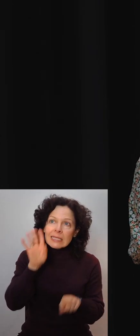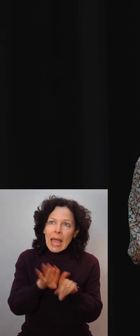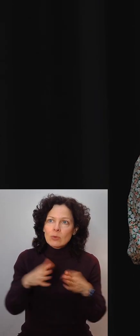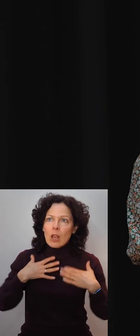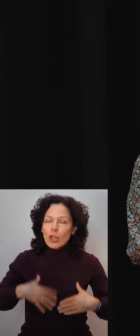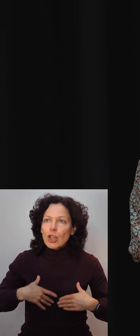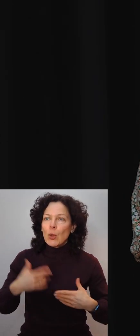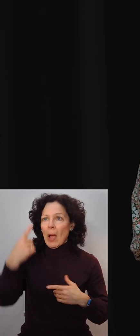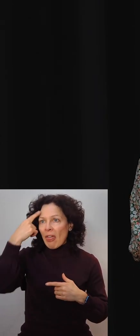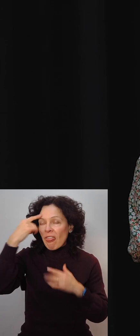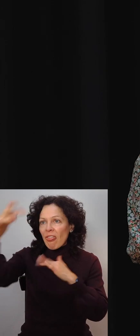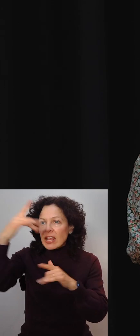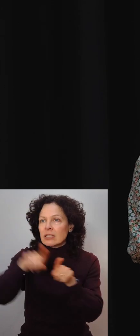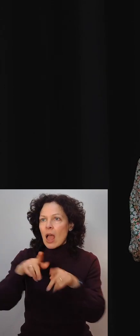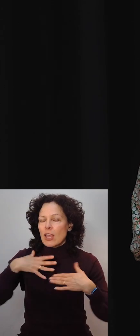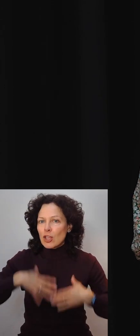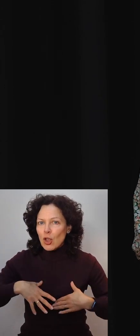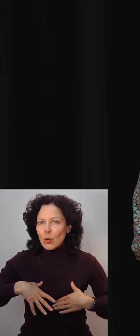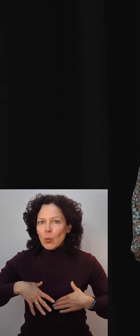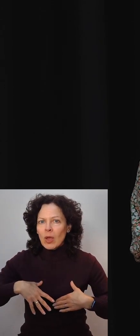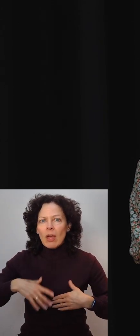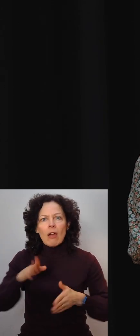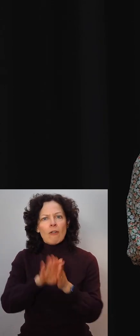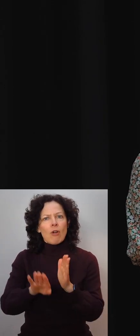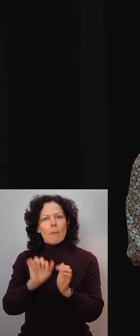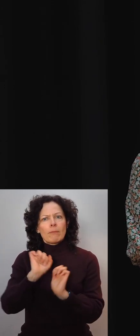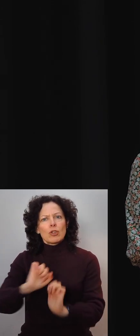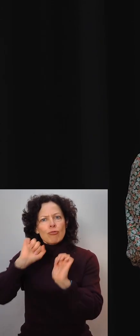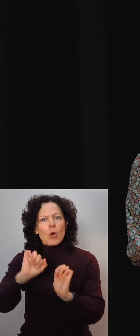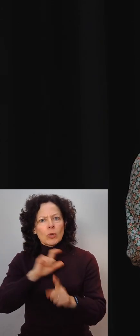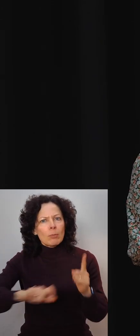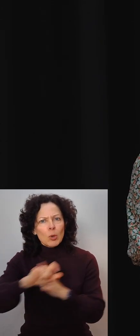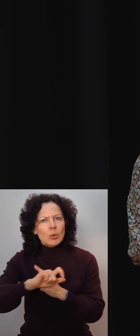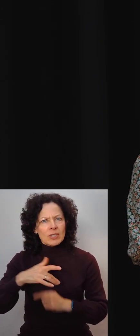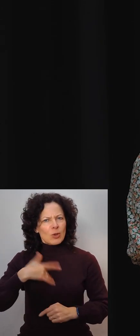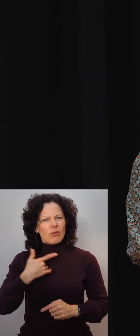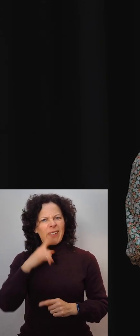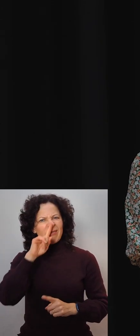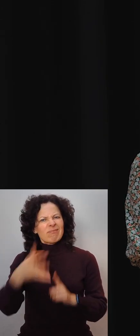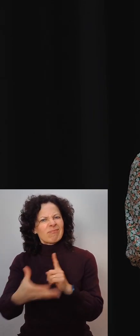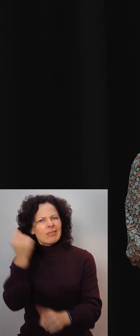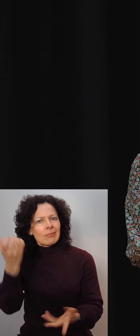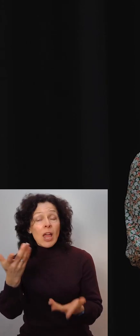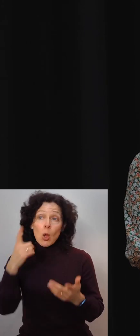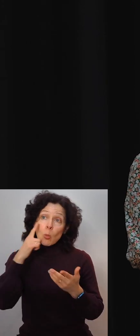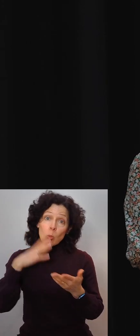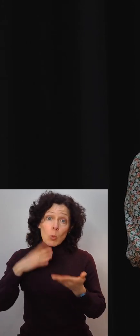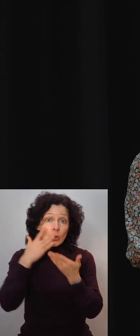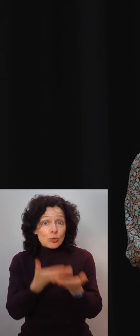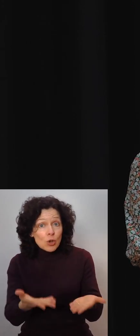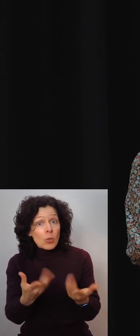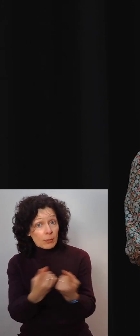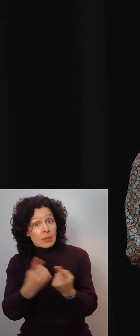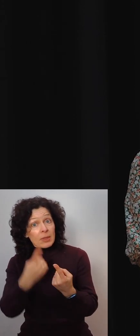your community, you might never think that's something that is available to you. So we want to show them that it is something they can achieve and how to get there.